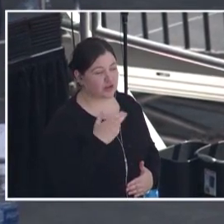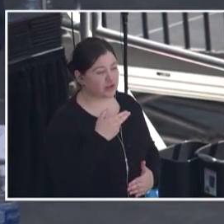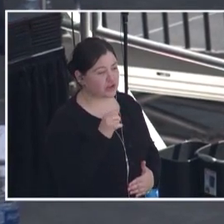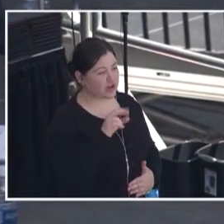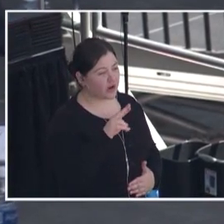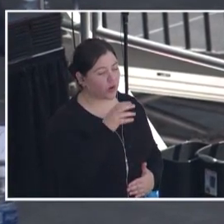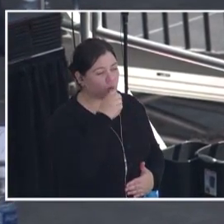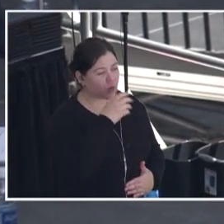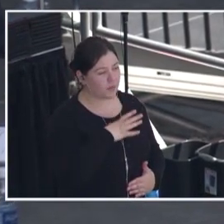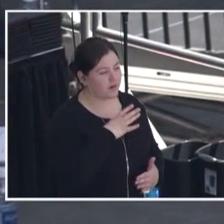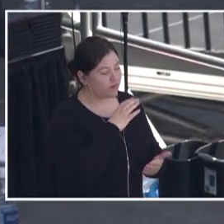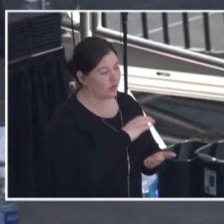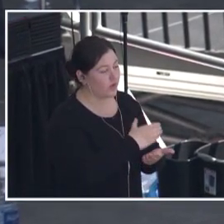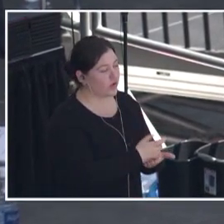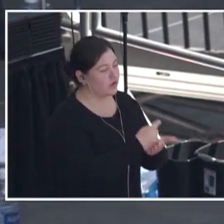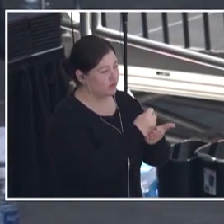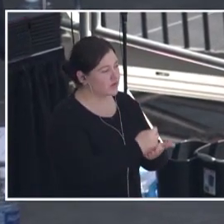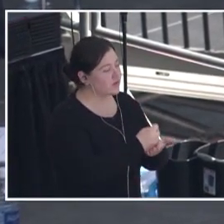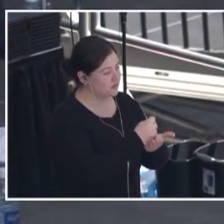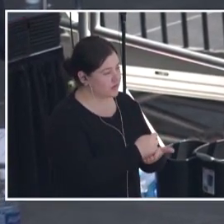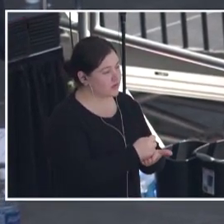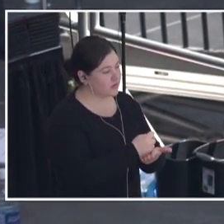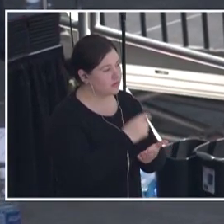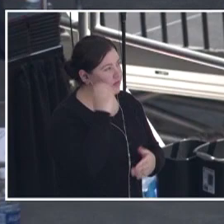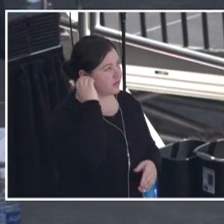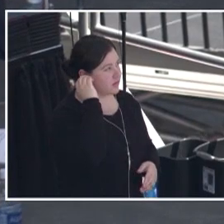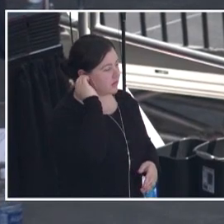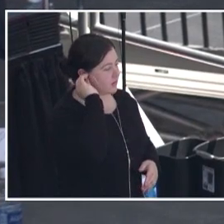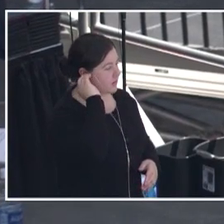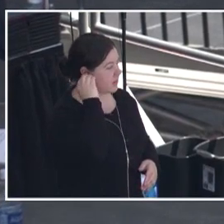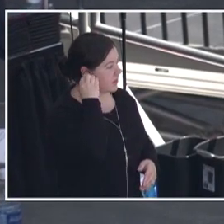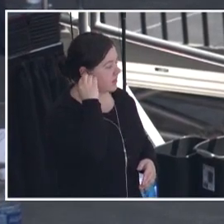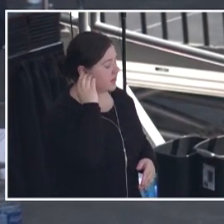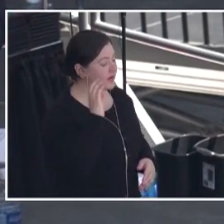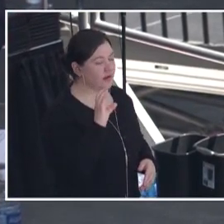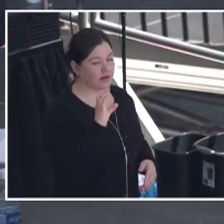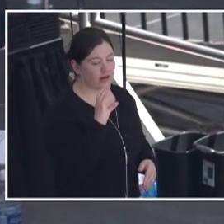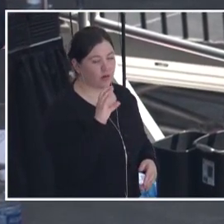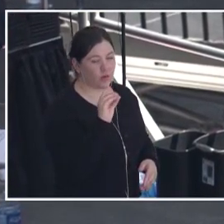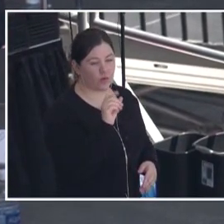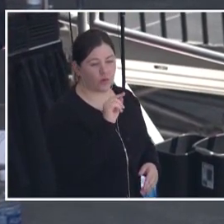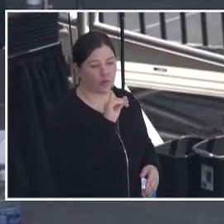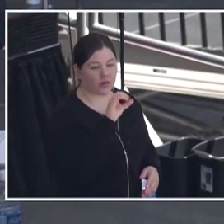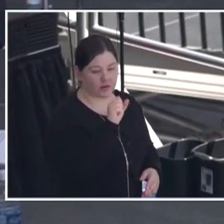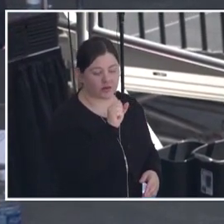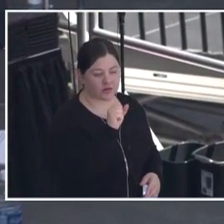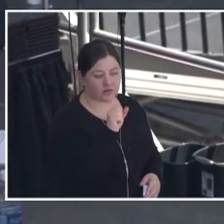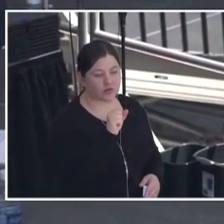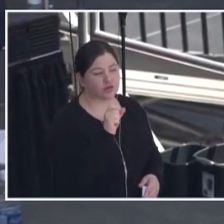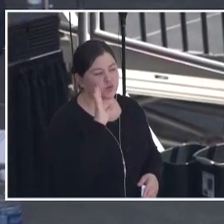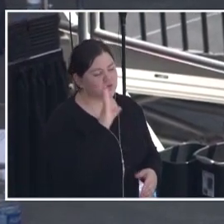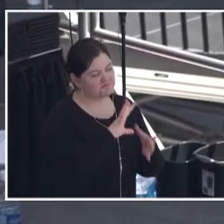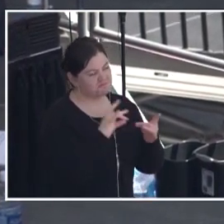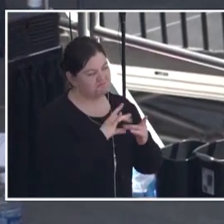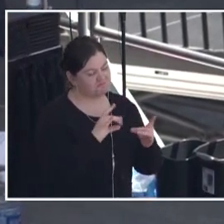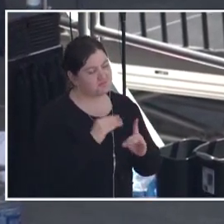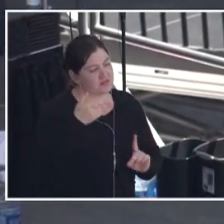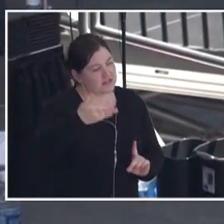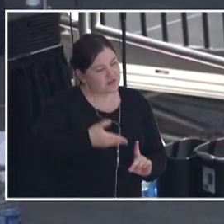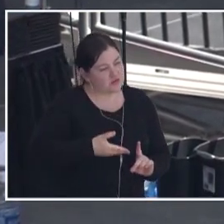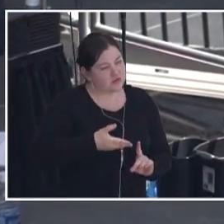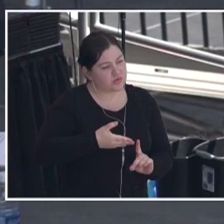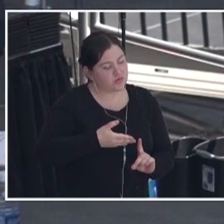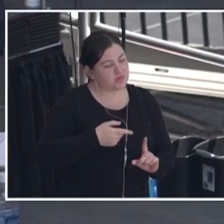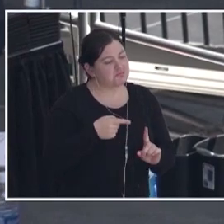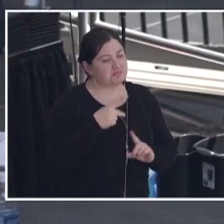Board of Trustees, Ms. Carol Otis, who will introduce our keynote speaker.